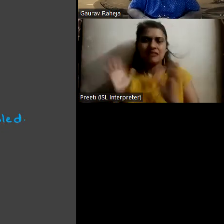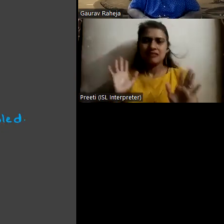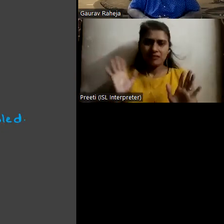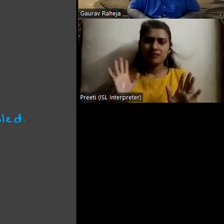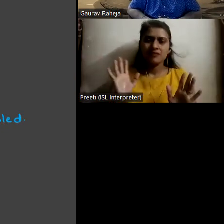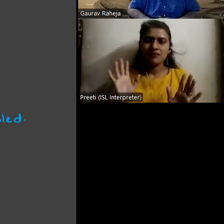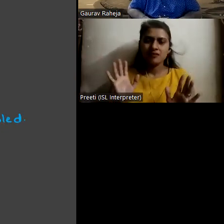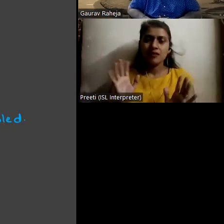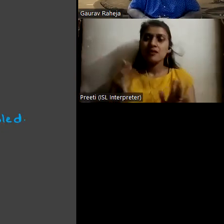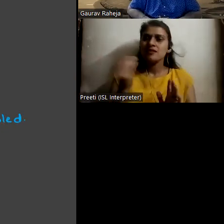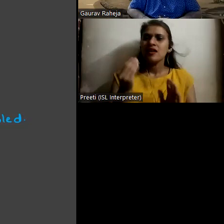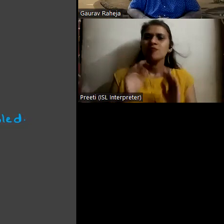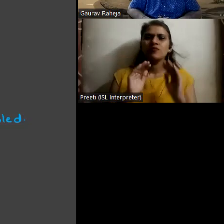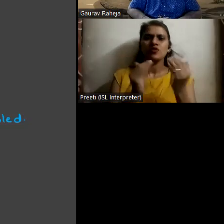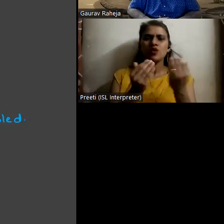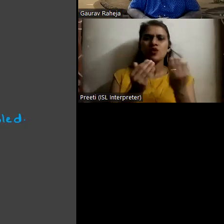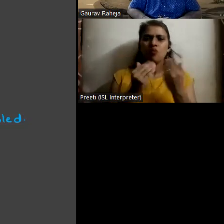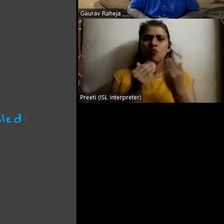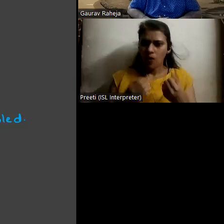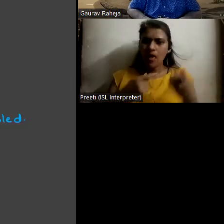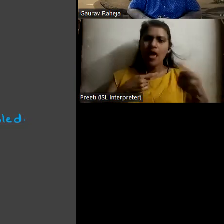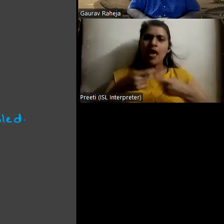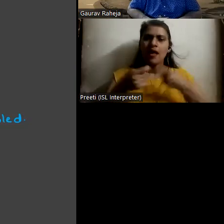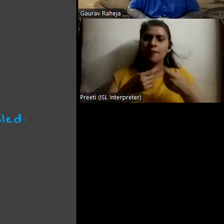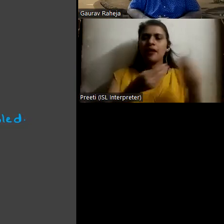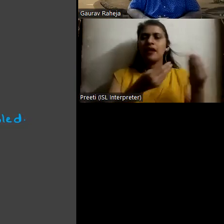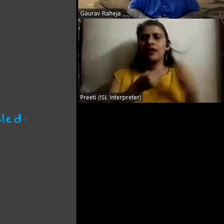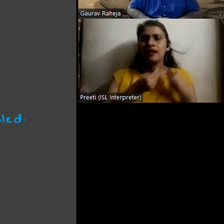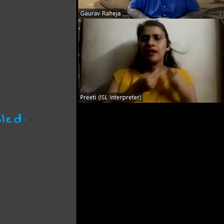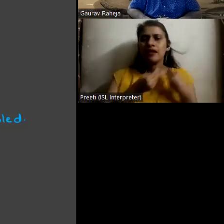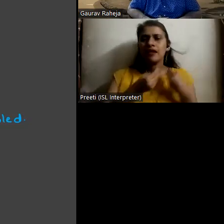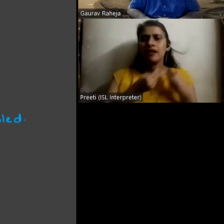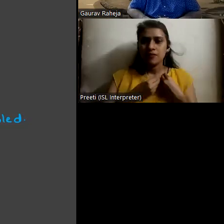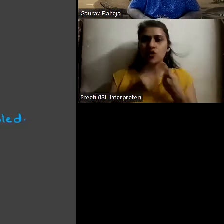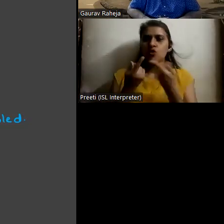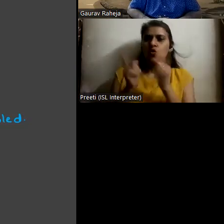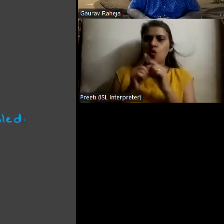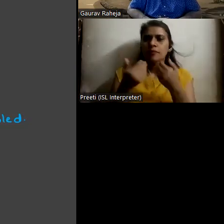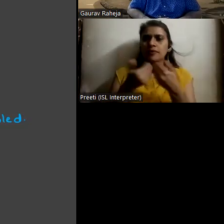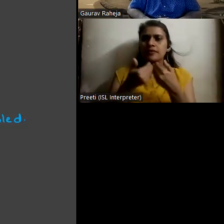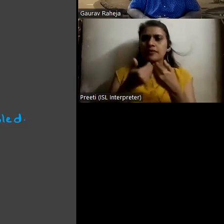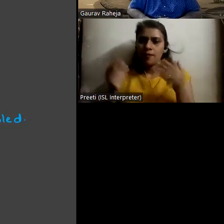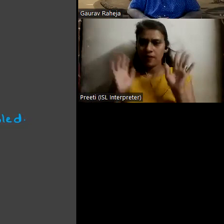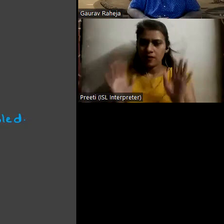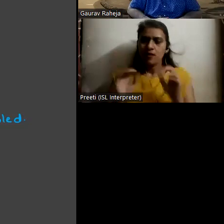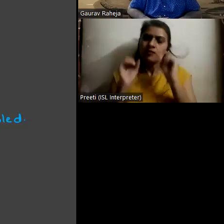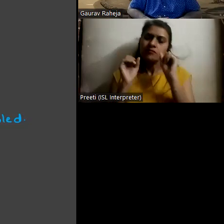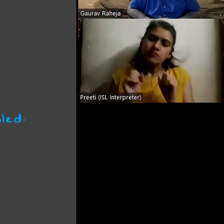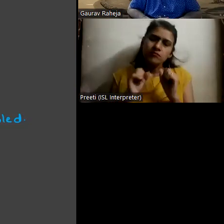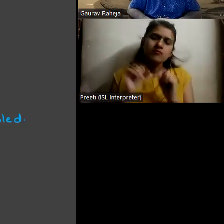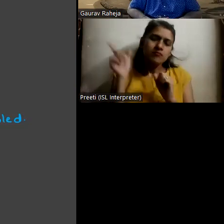need some support from the warden or from the administration, that yes, I need a single room or any more